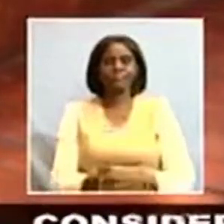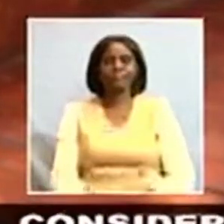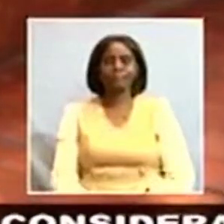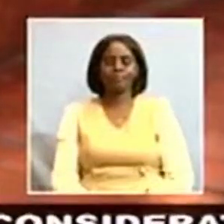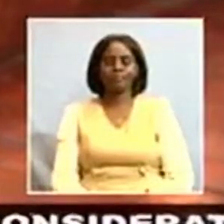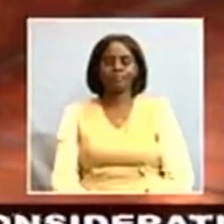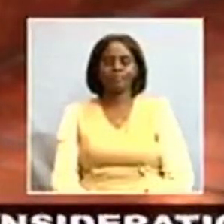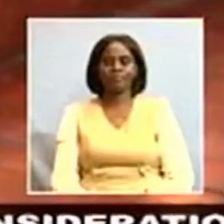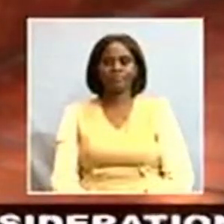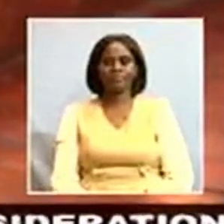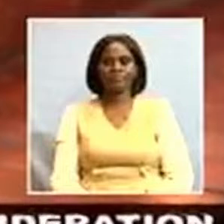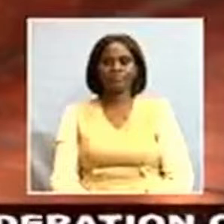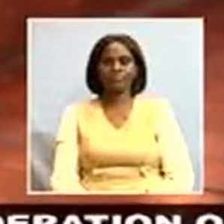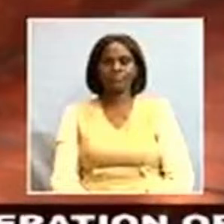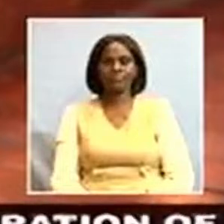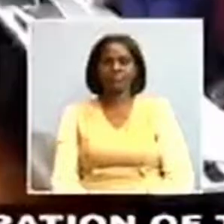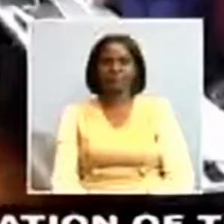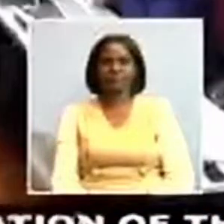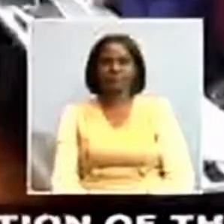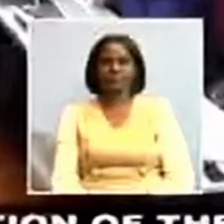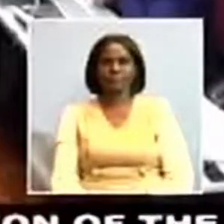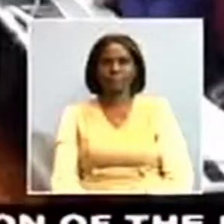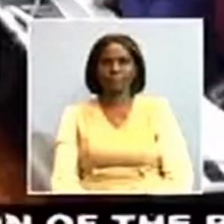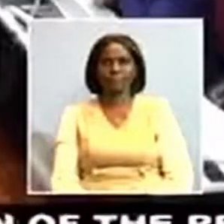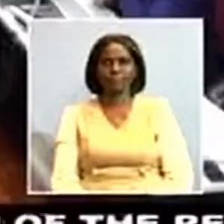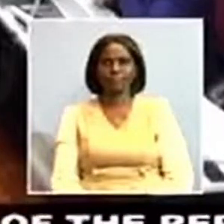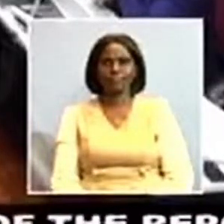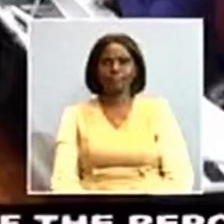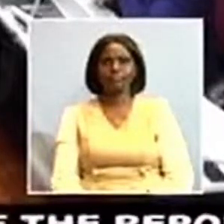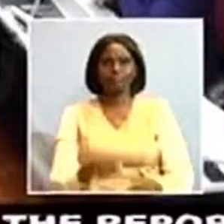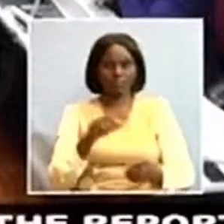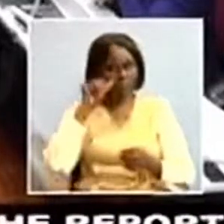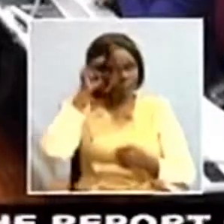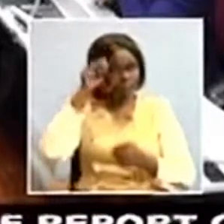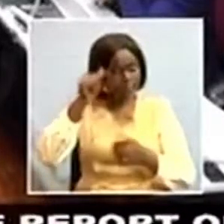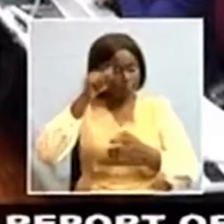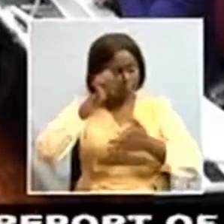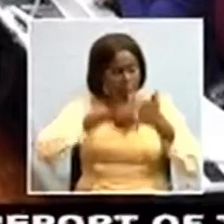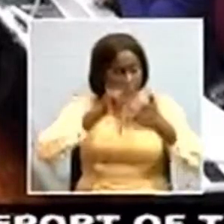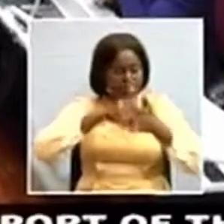you paying, or is the ministry which is deducting at source?